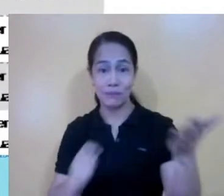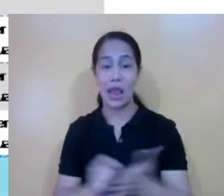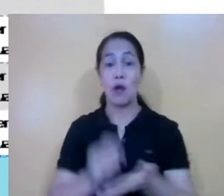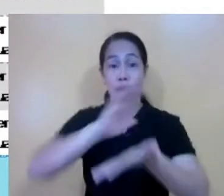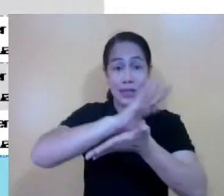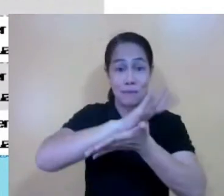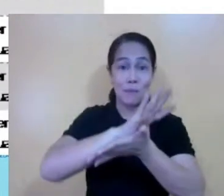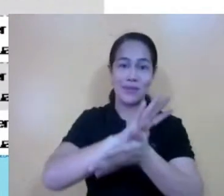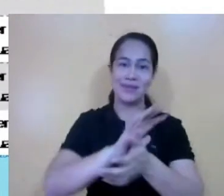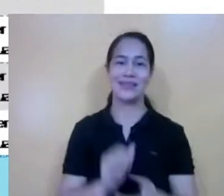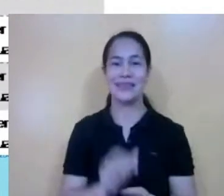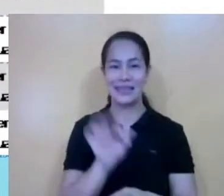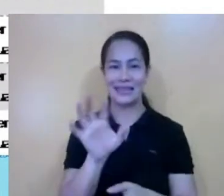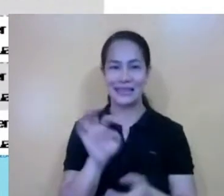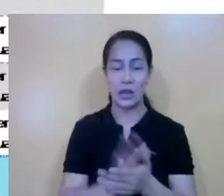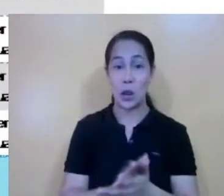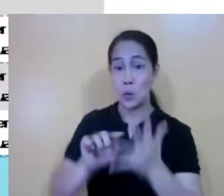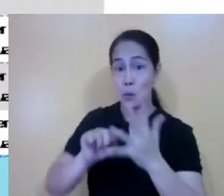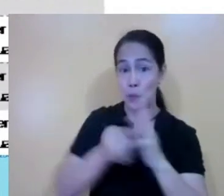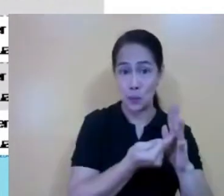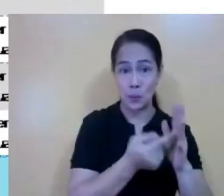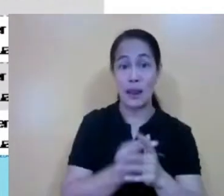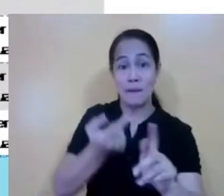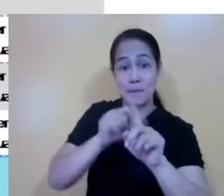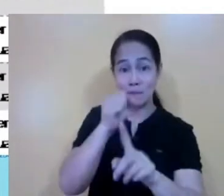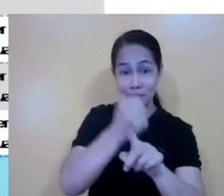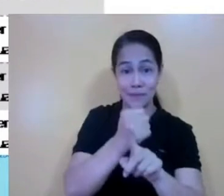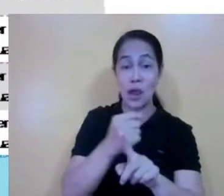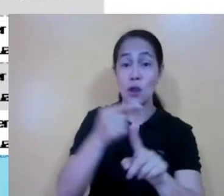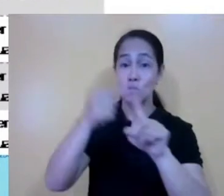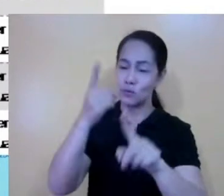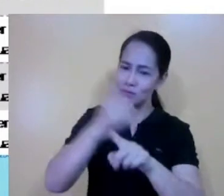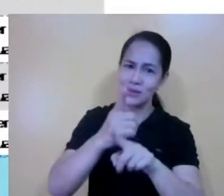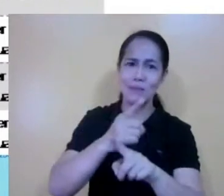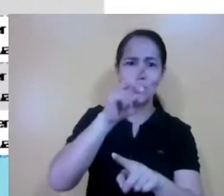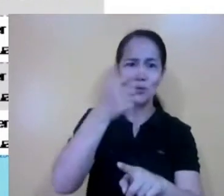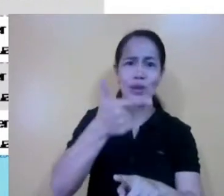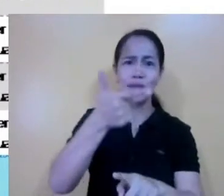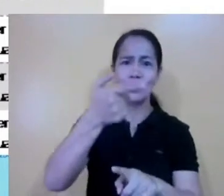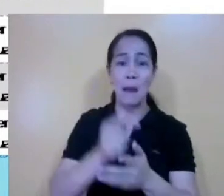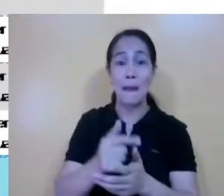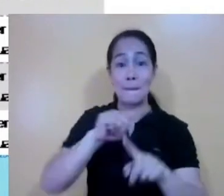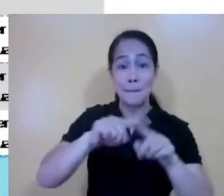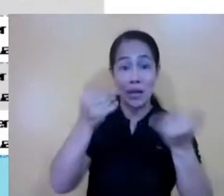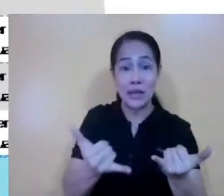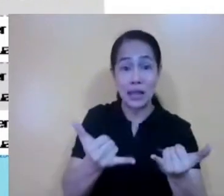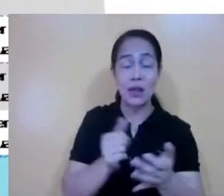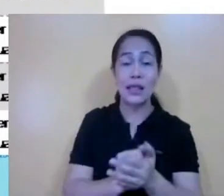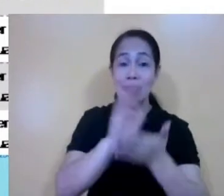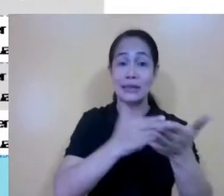So originally, this was scheduled from September to December 2021, but now the adjusted schedule will be